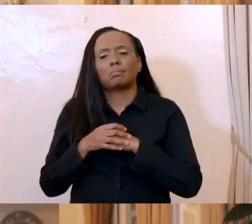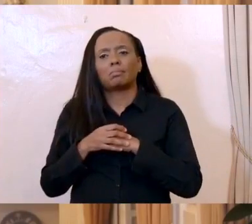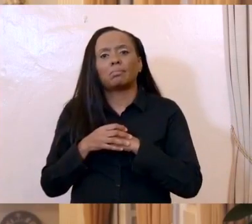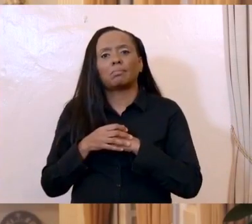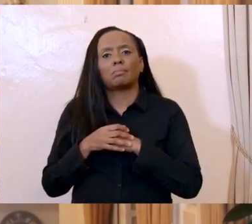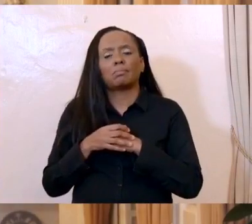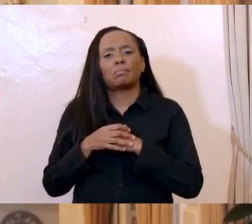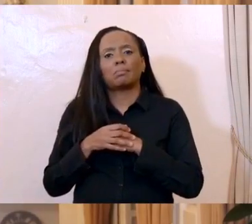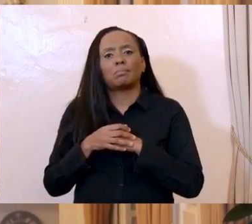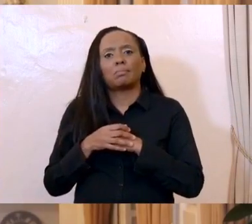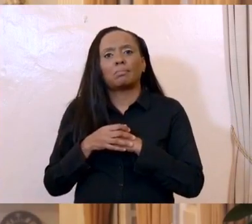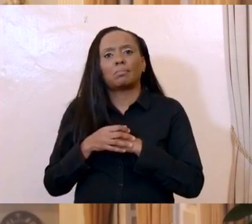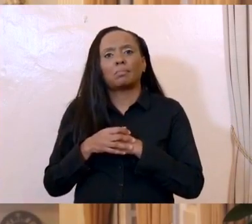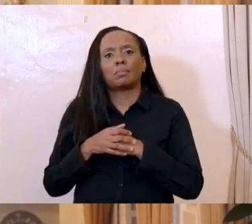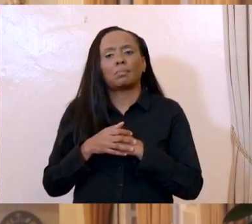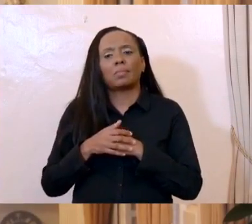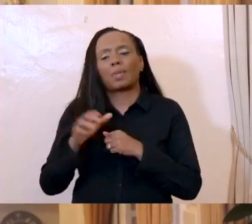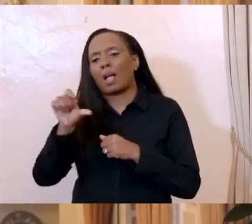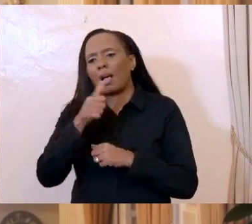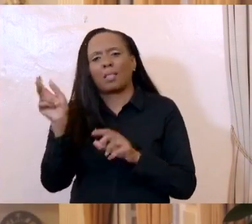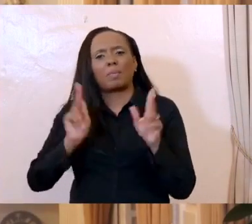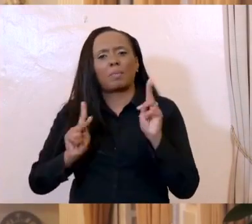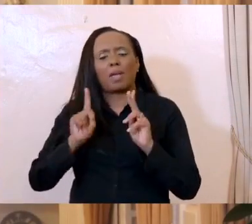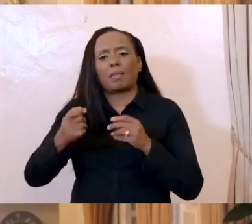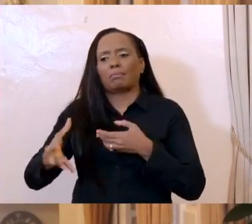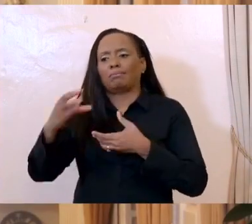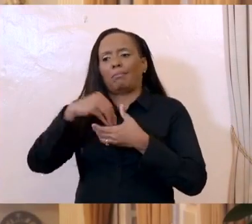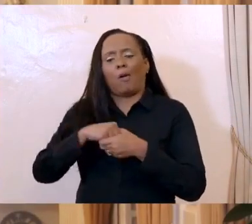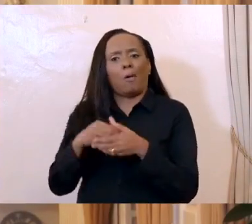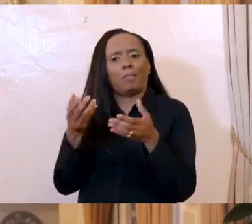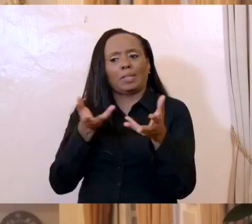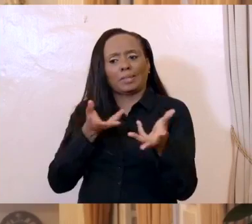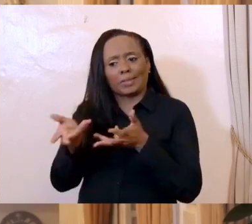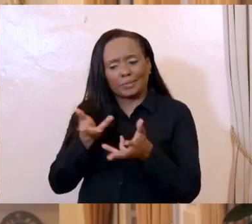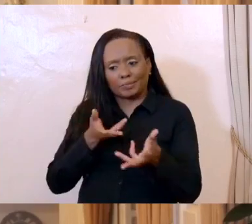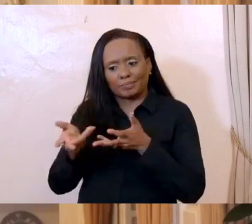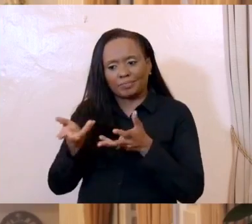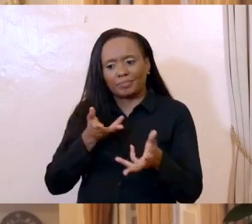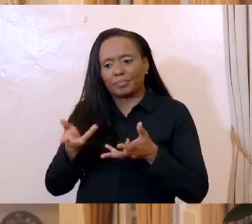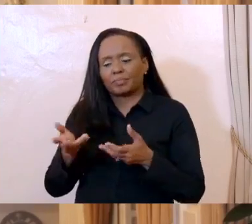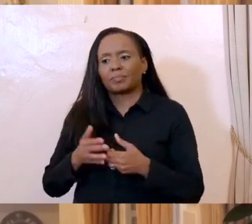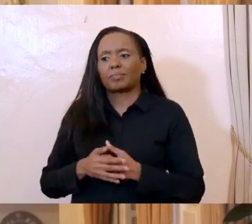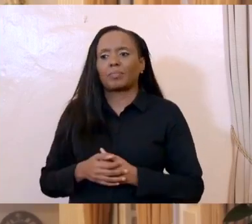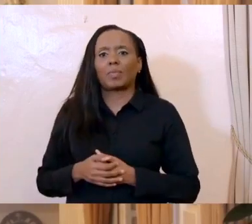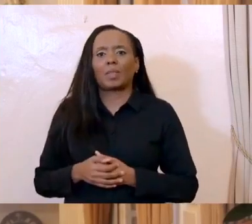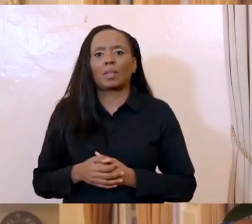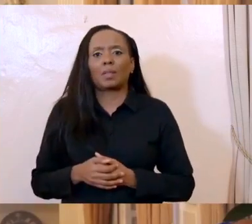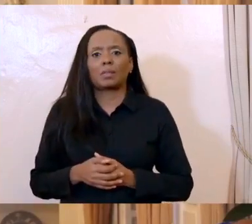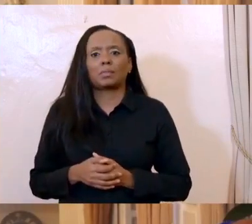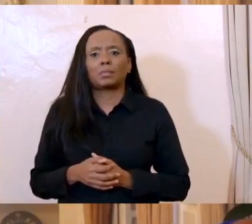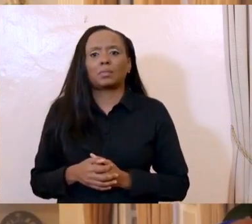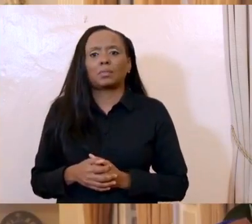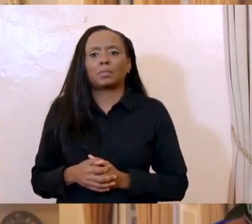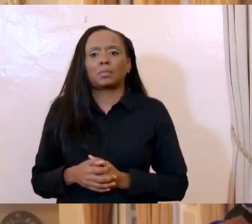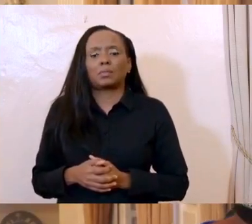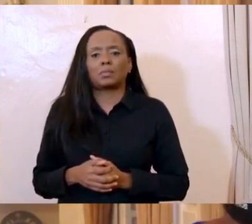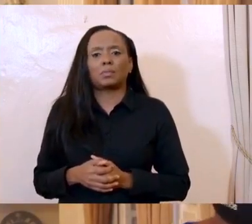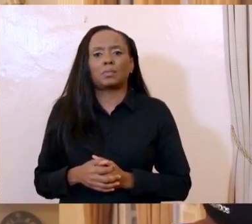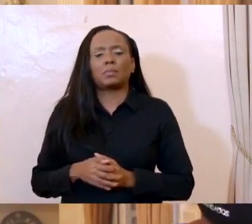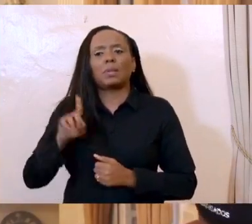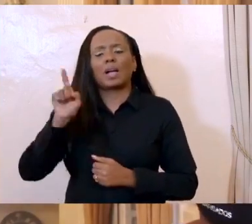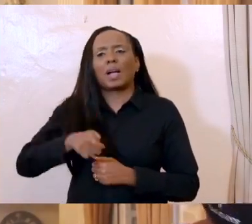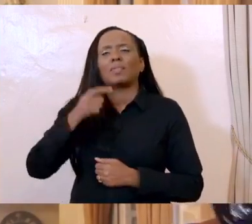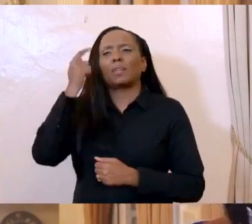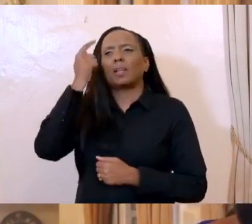with by others in terms of if making it mandatory, and we have to take into consideration